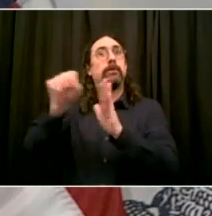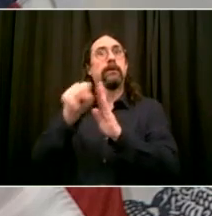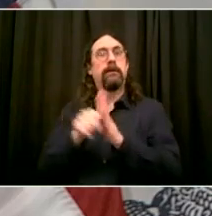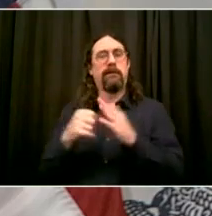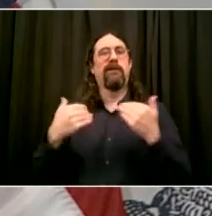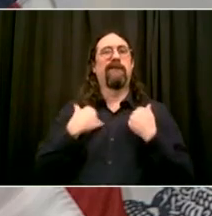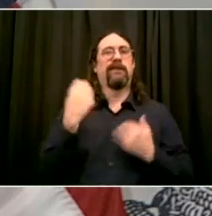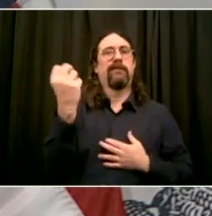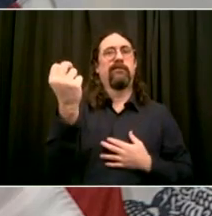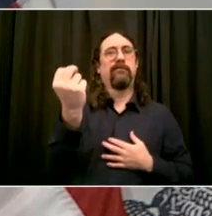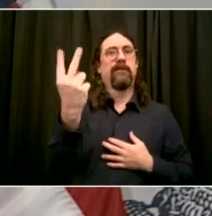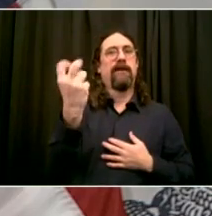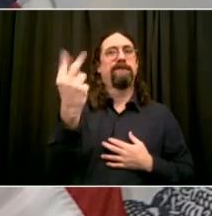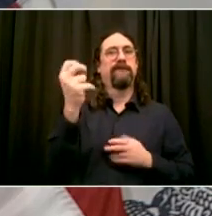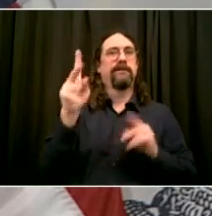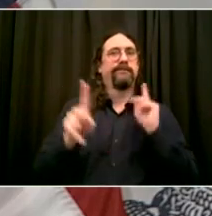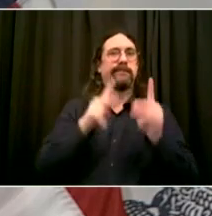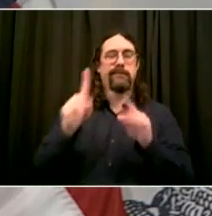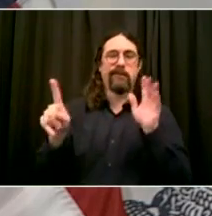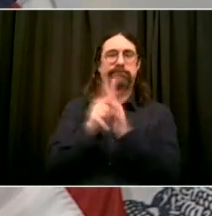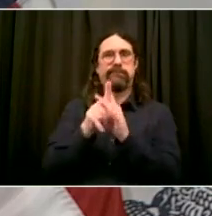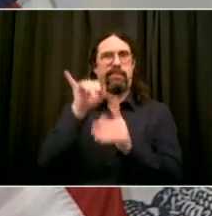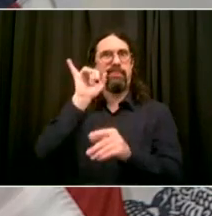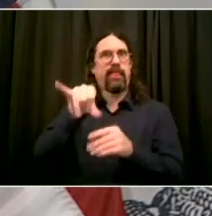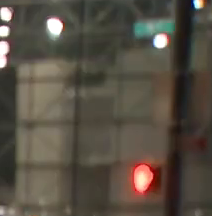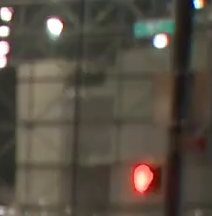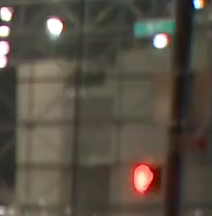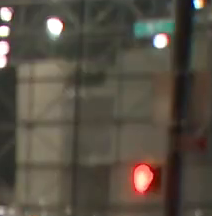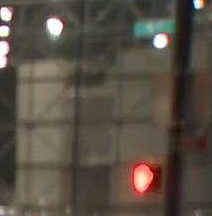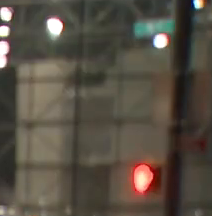negative coronavirus test, that's not good enough.